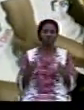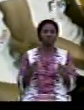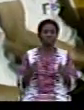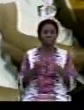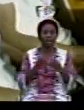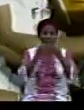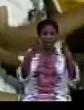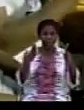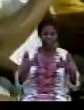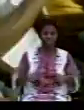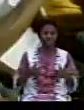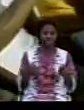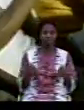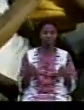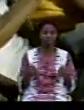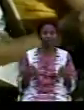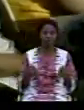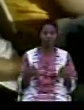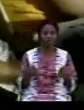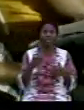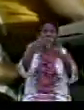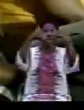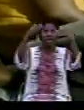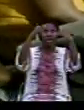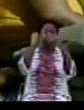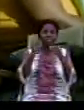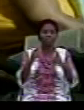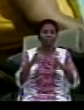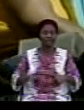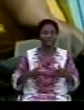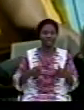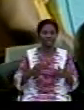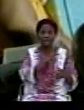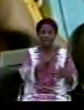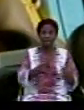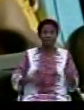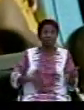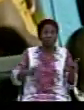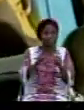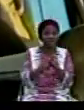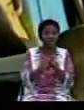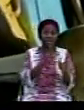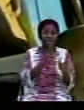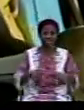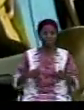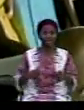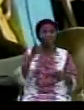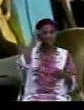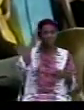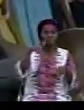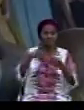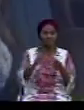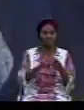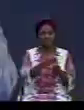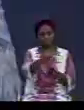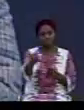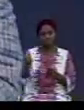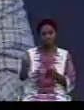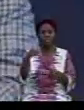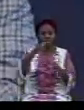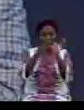abundant life, heavenly life, Christ-like life, he will give unto you